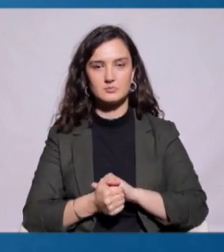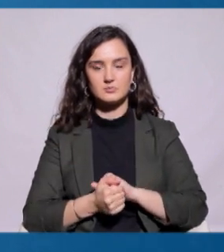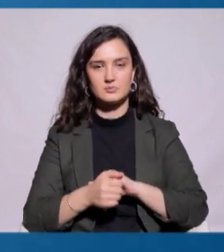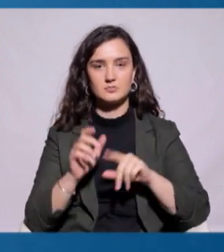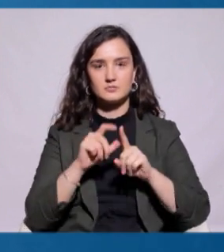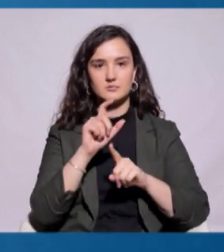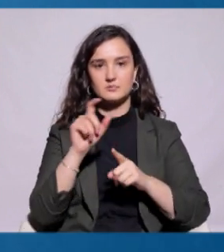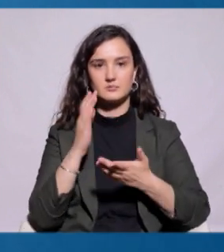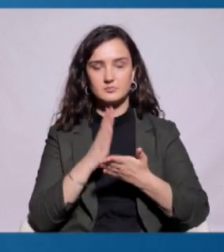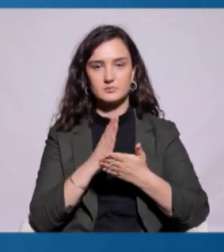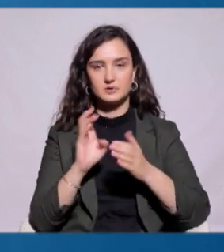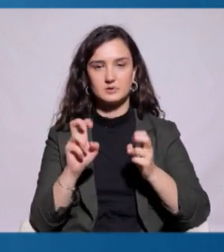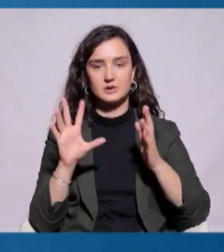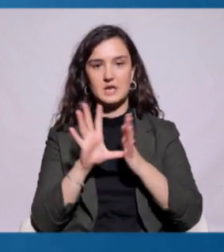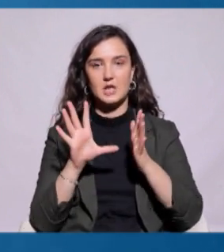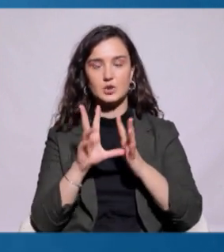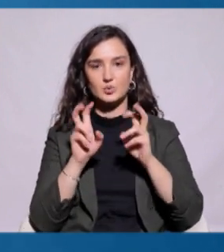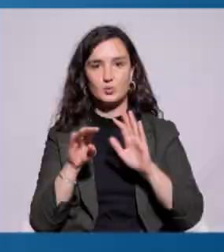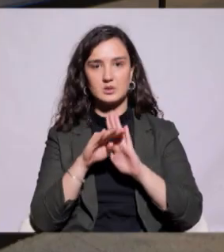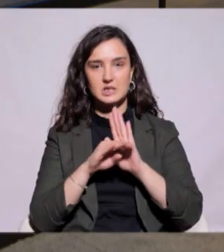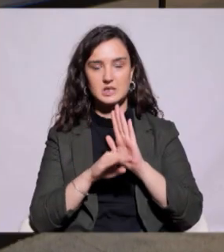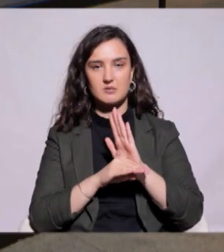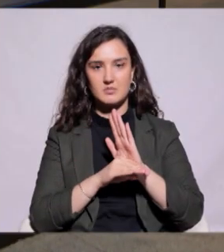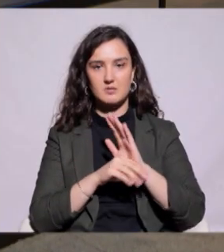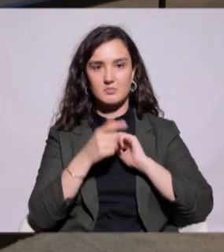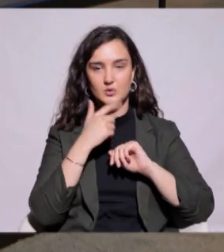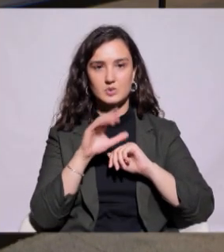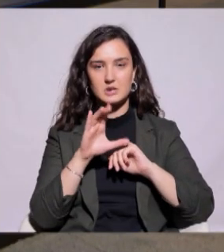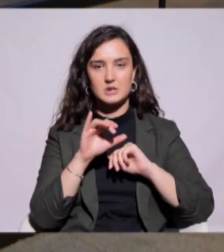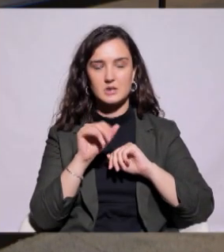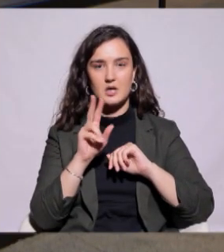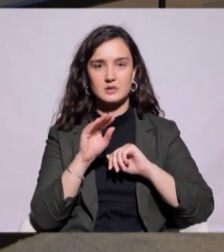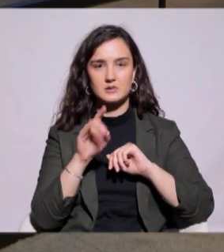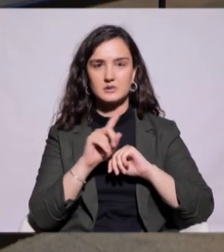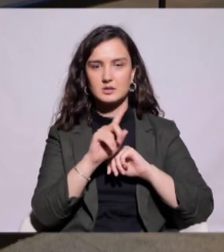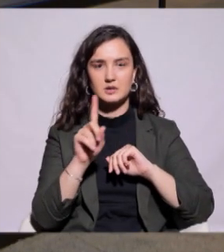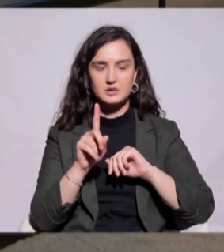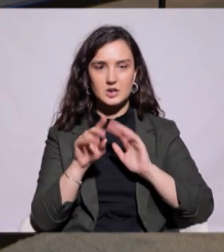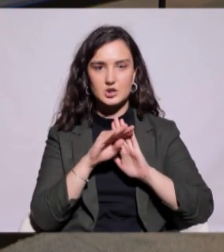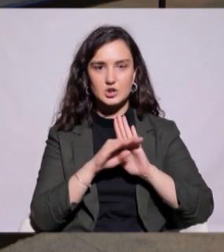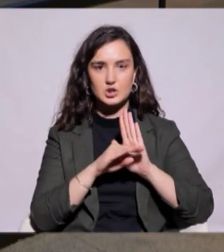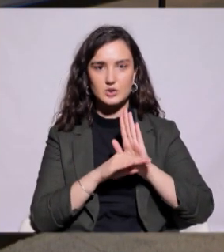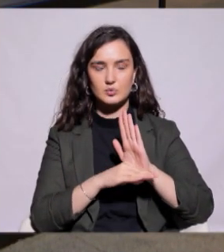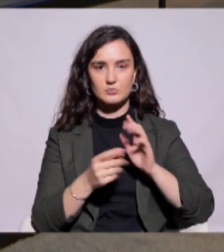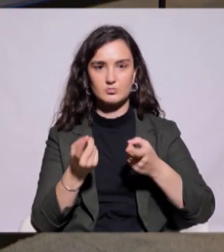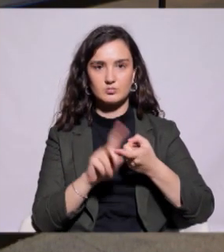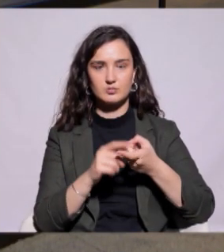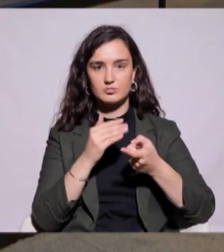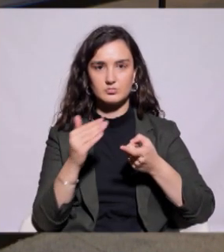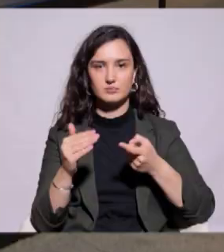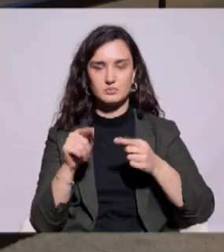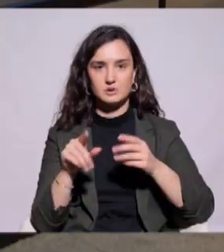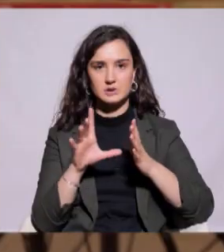definition is electrical systems. Mr. Carter, what kind of engineering deals with